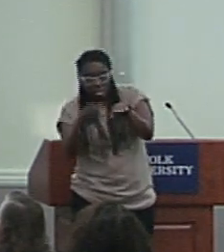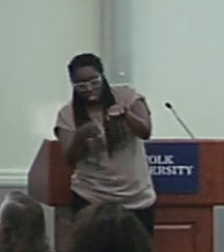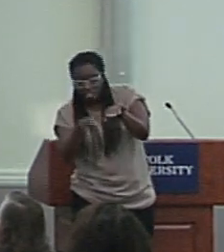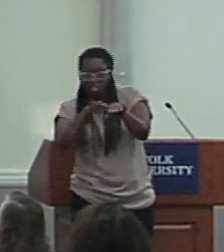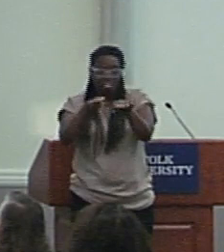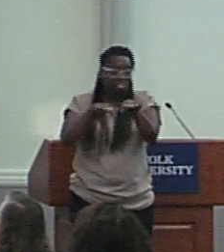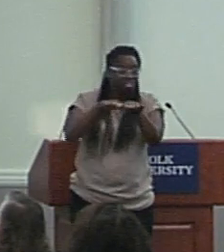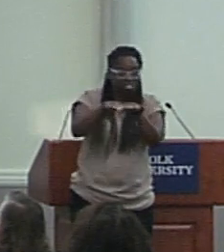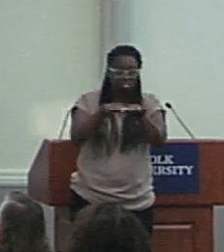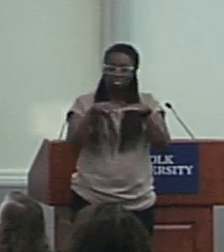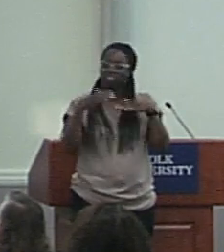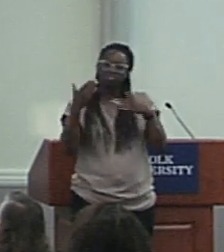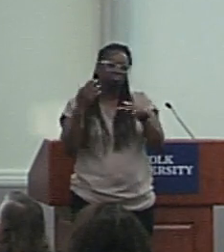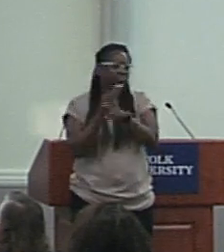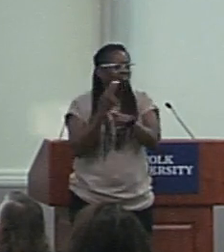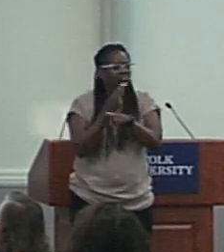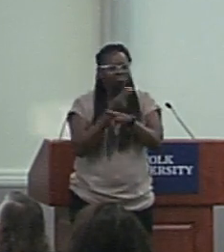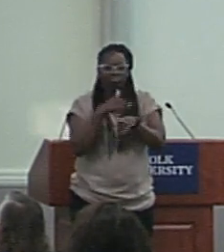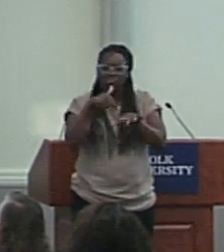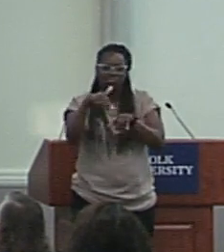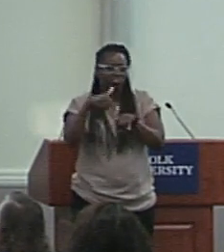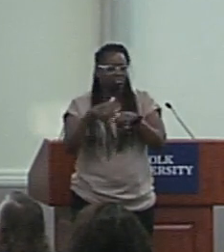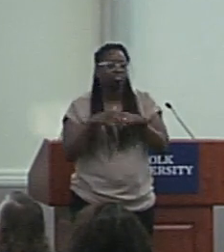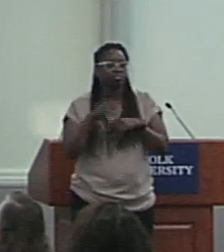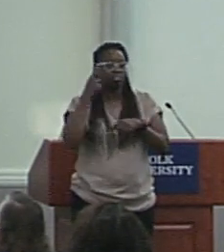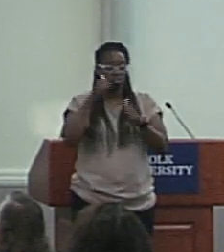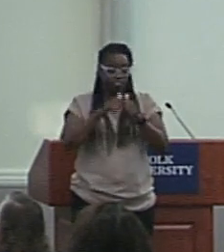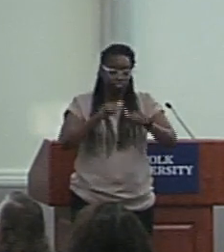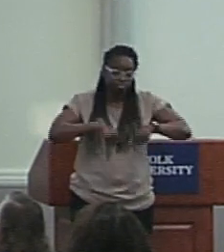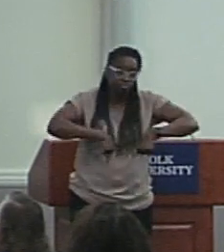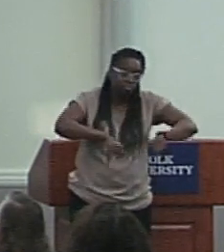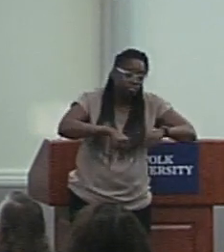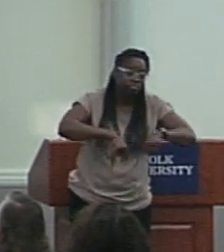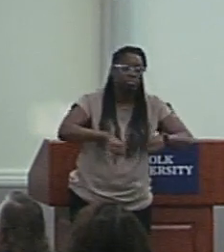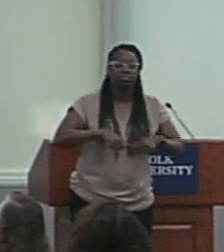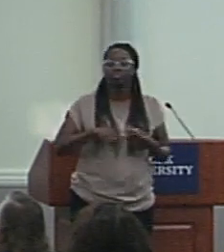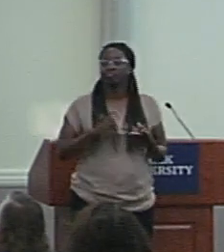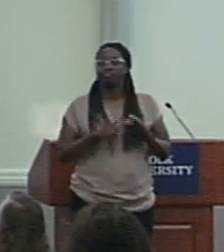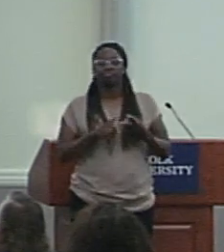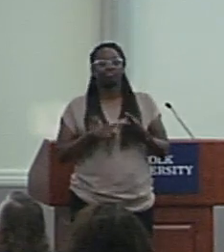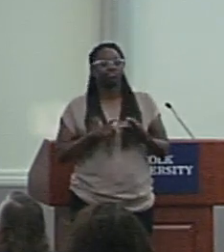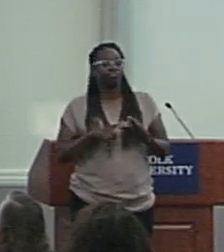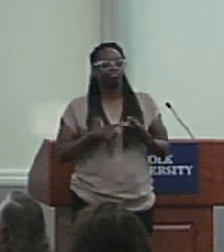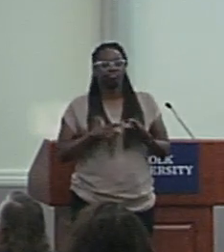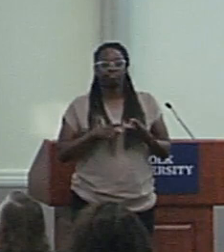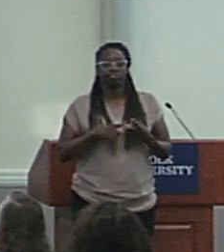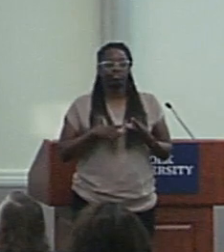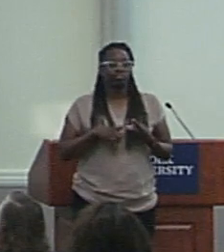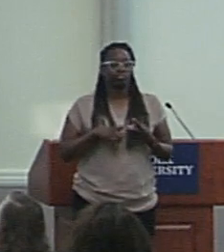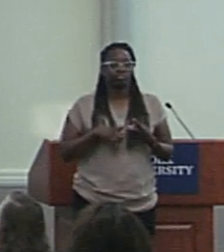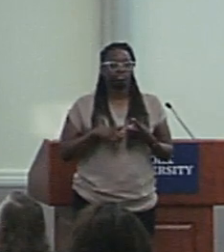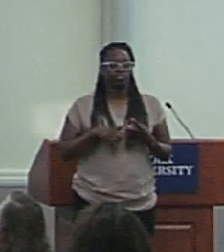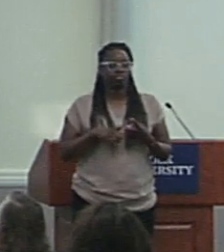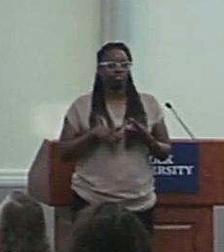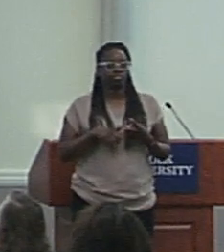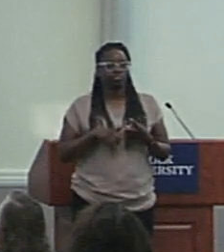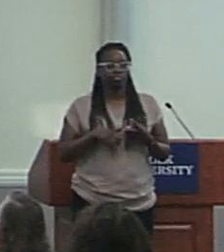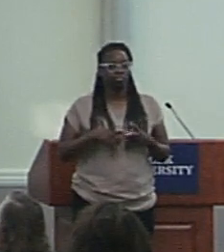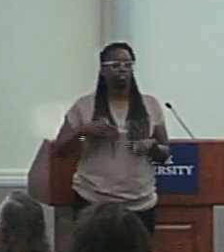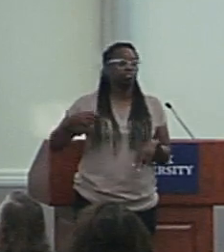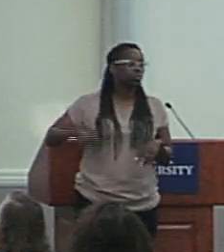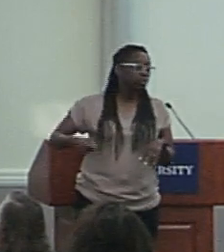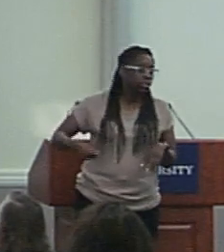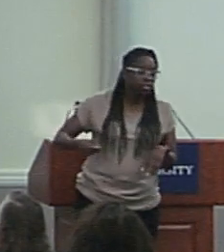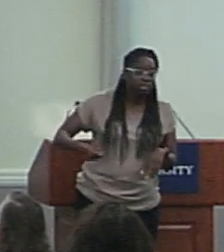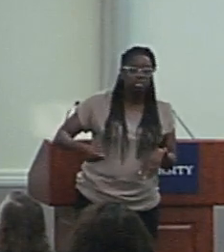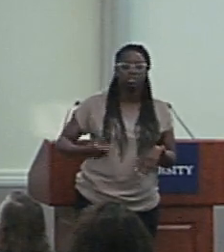2 children. People who are carrying rolling suitcases along. We always say that we strive for access for heels